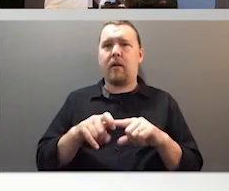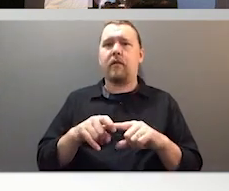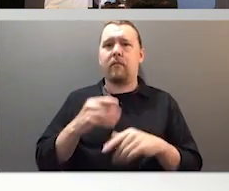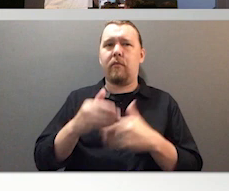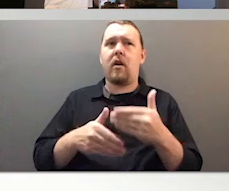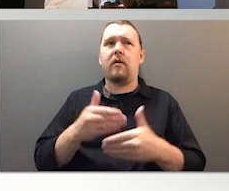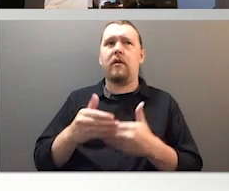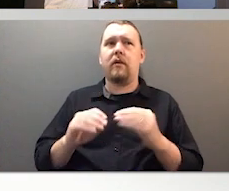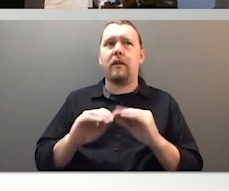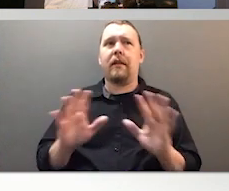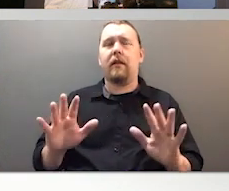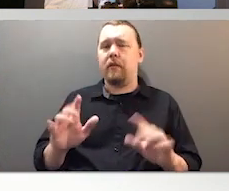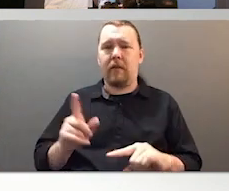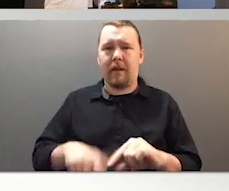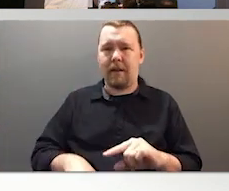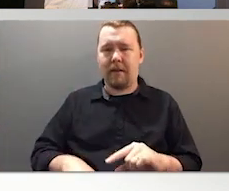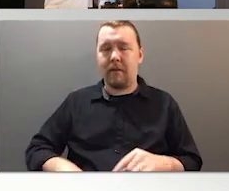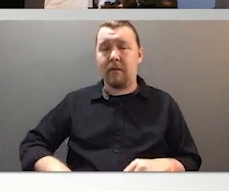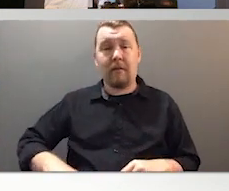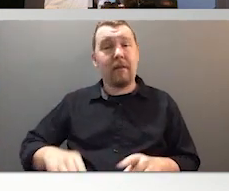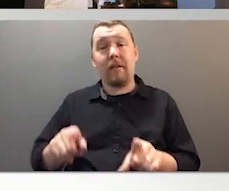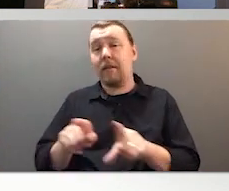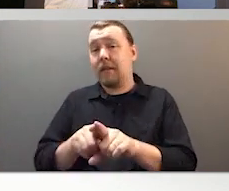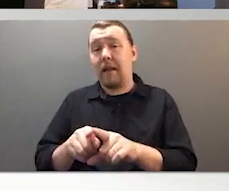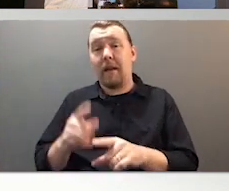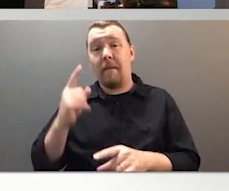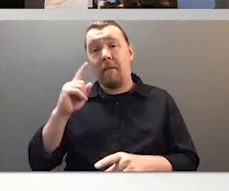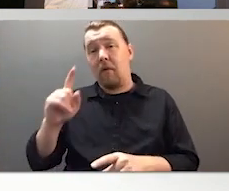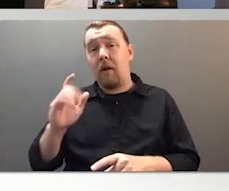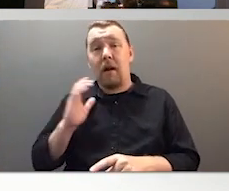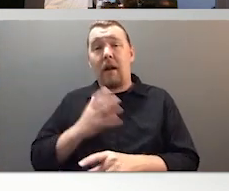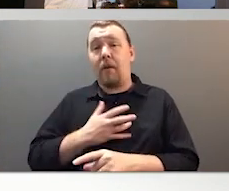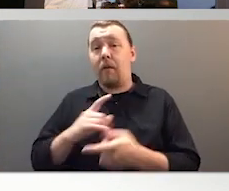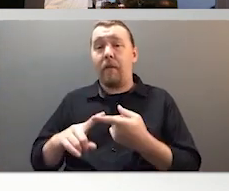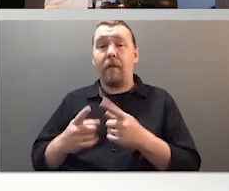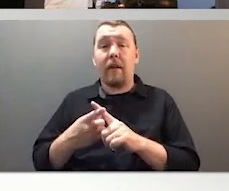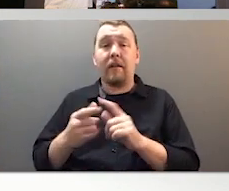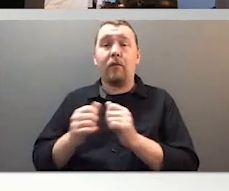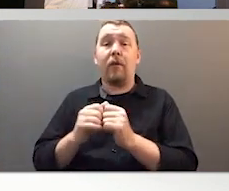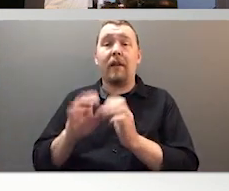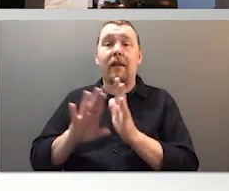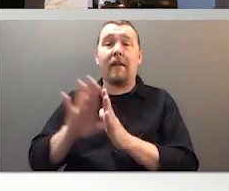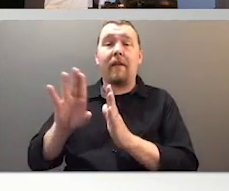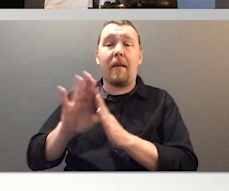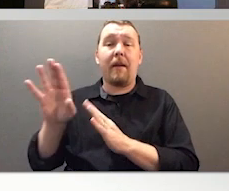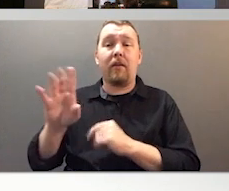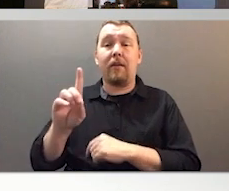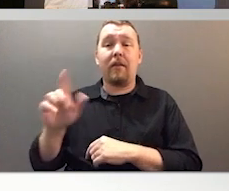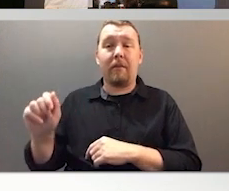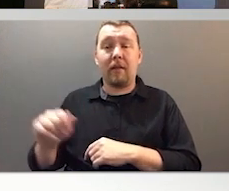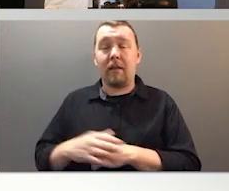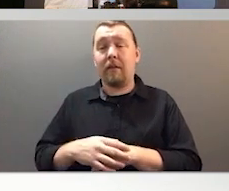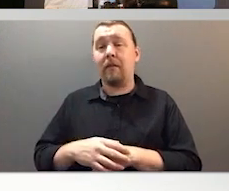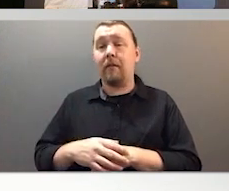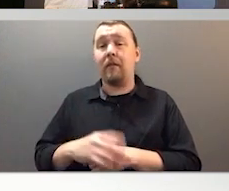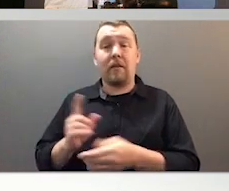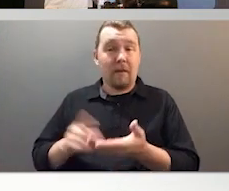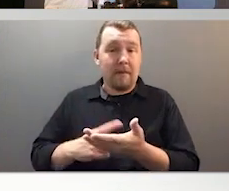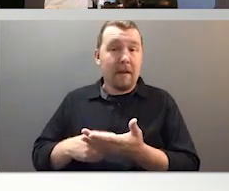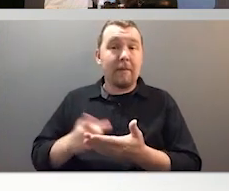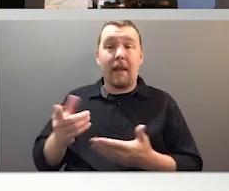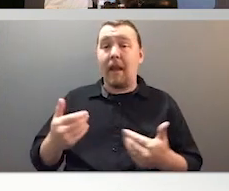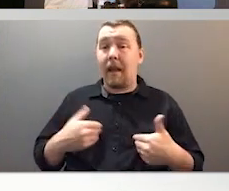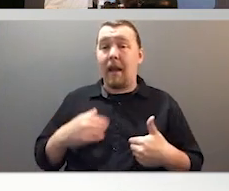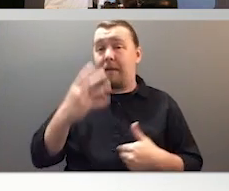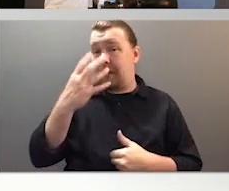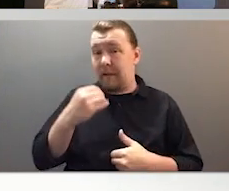and it's no different with our friends that have developmental disabilities. A lot of times there are some sleep disturbances, so